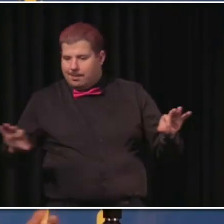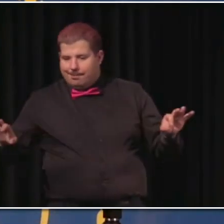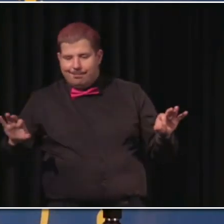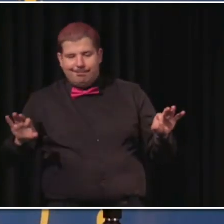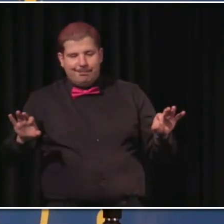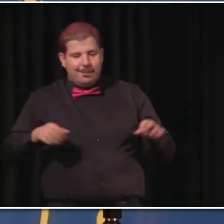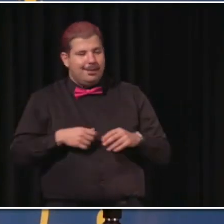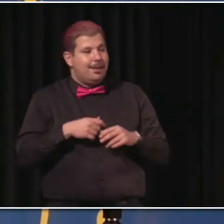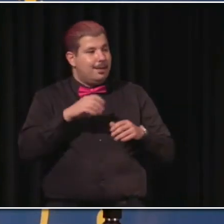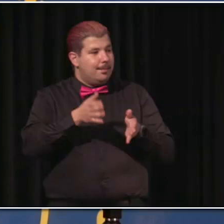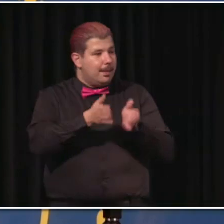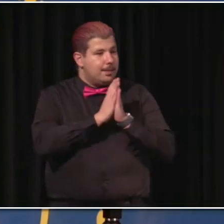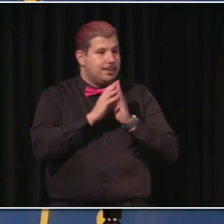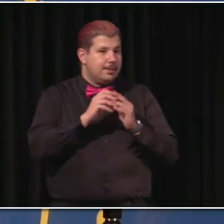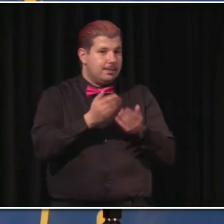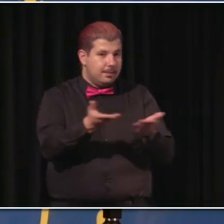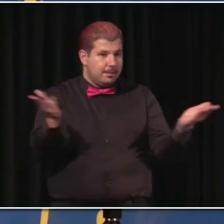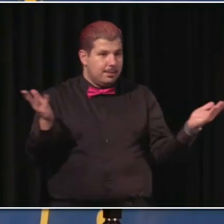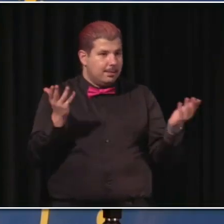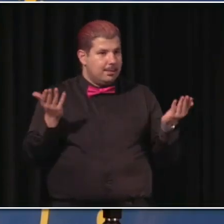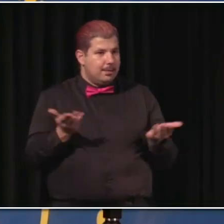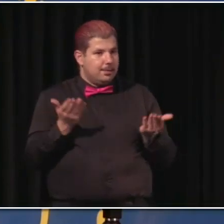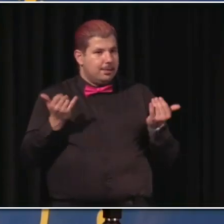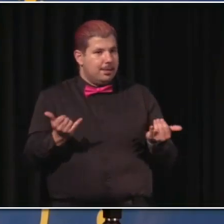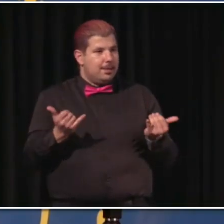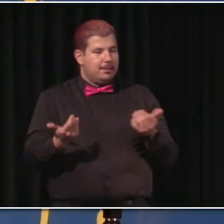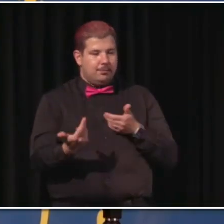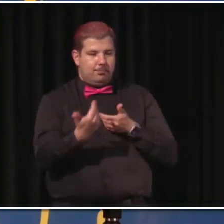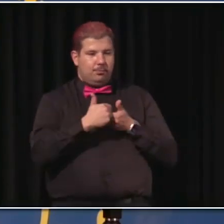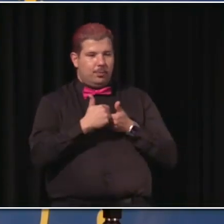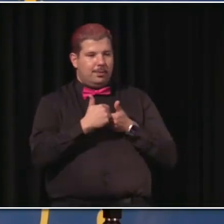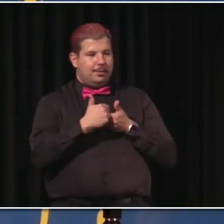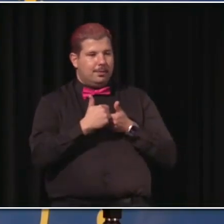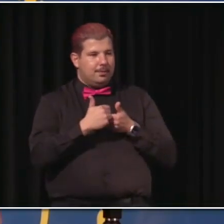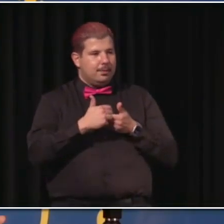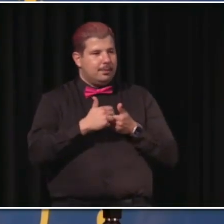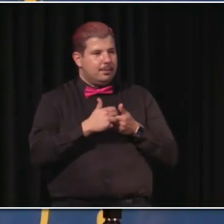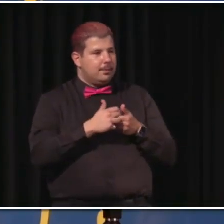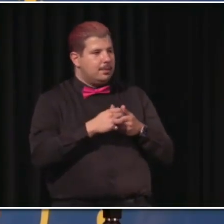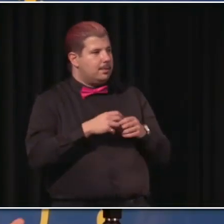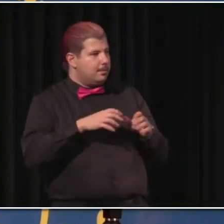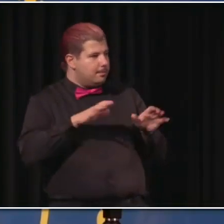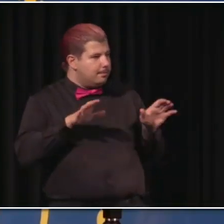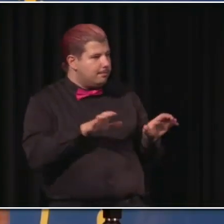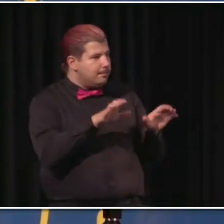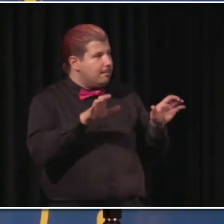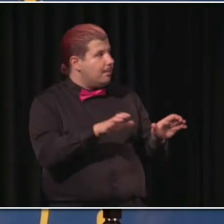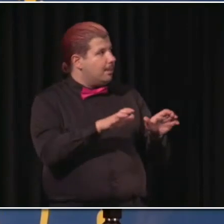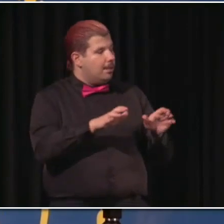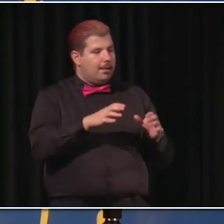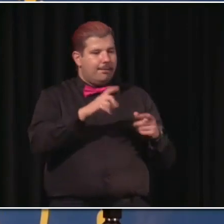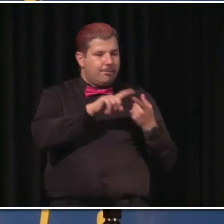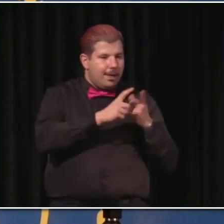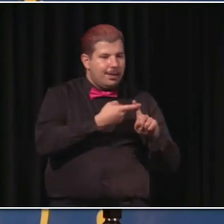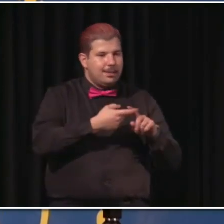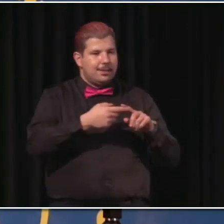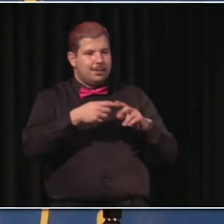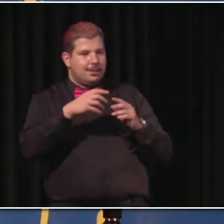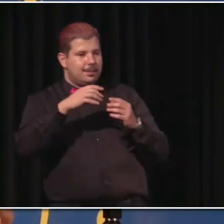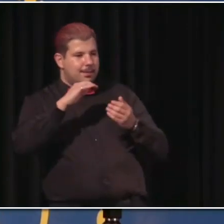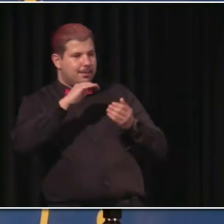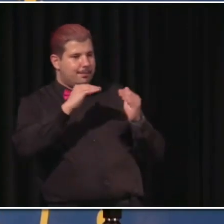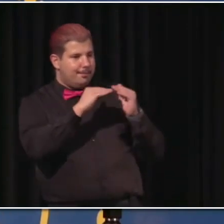all of you here today to join me in urging our friends and partners in Mexico